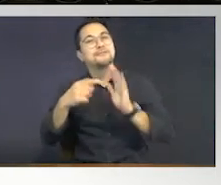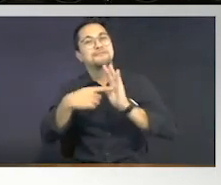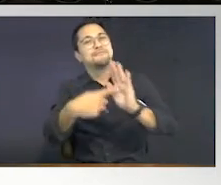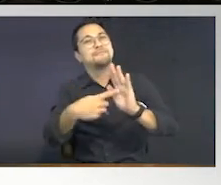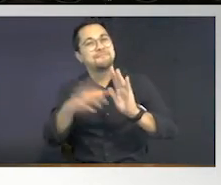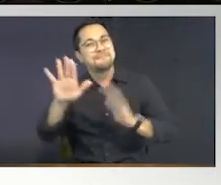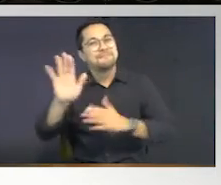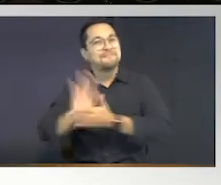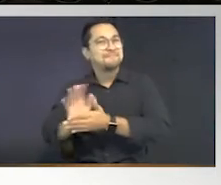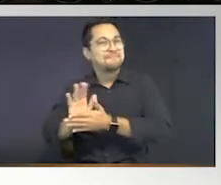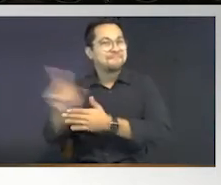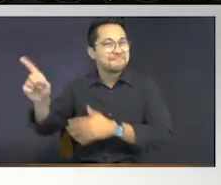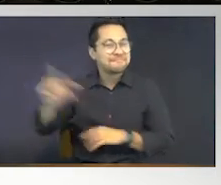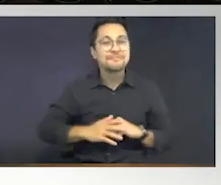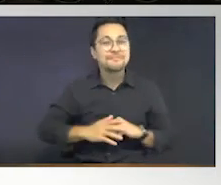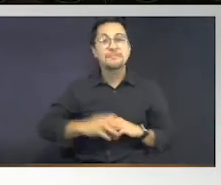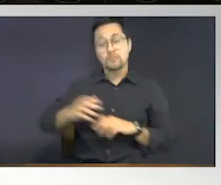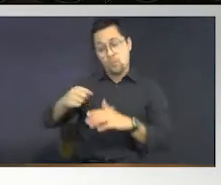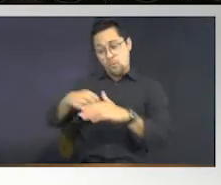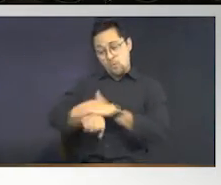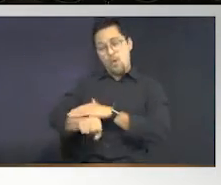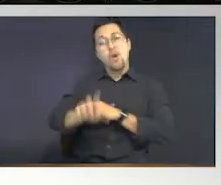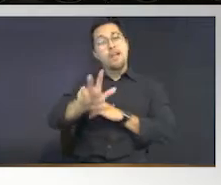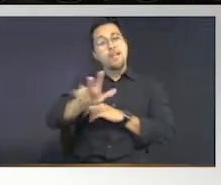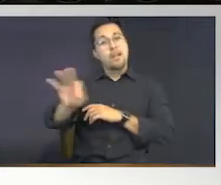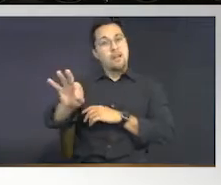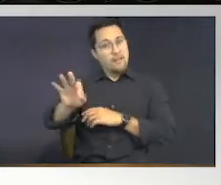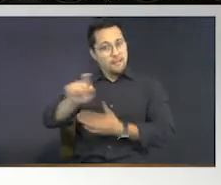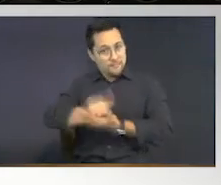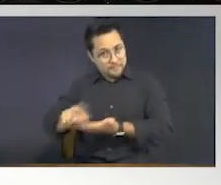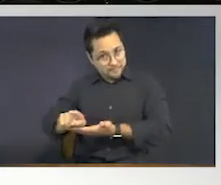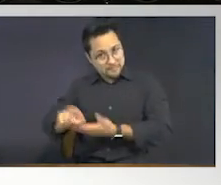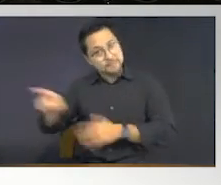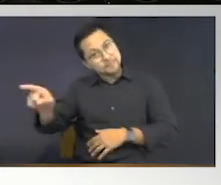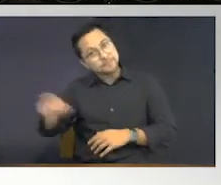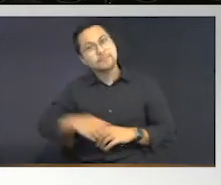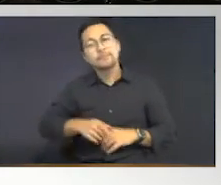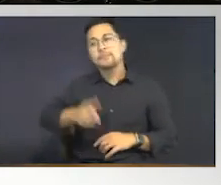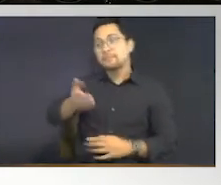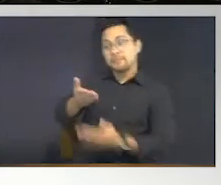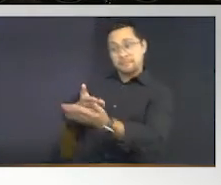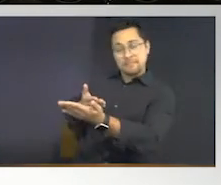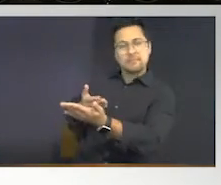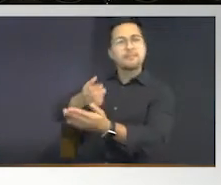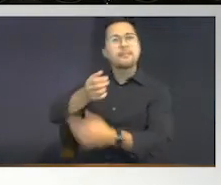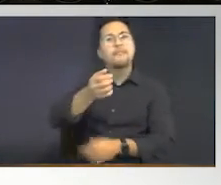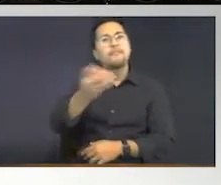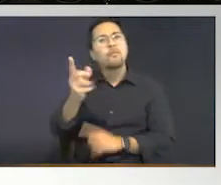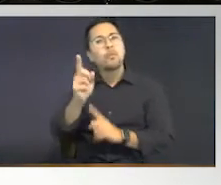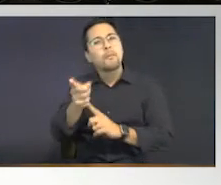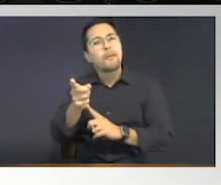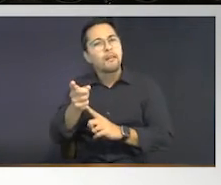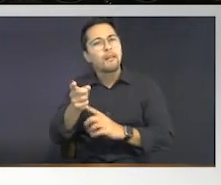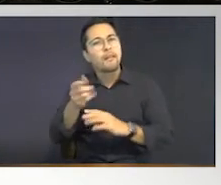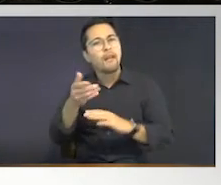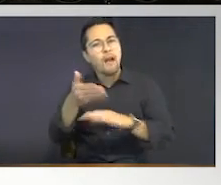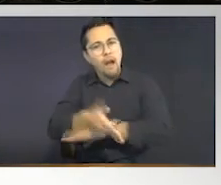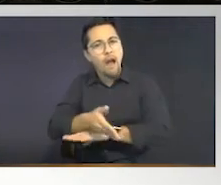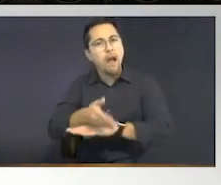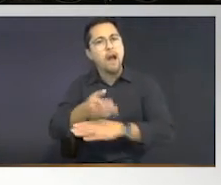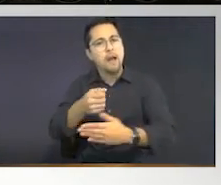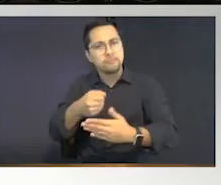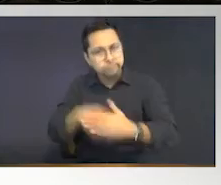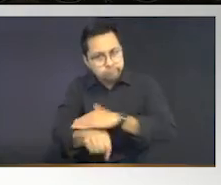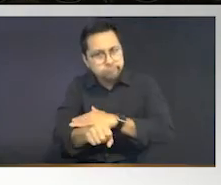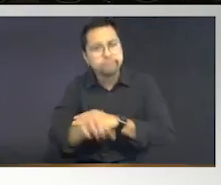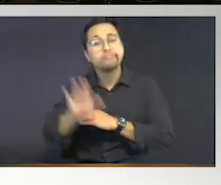So Jeremy was born at 39 weeks. This is him just a few minutes after he was born. His APGAR